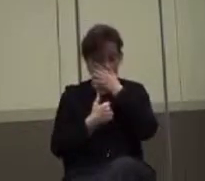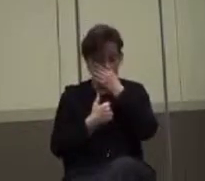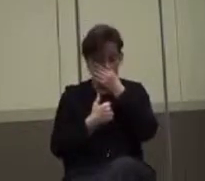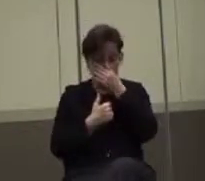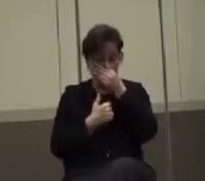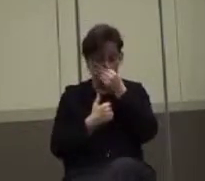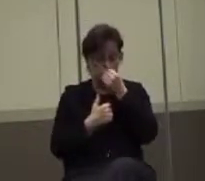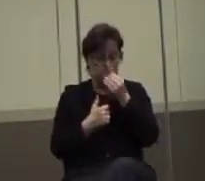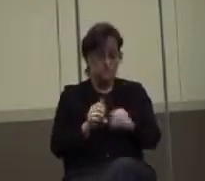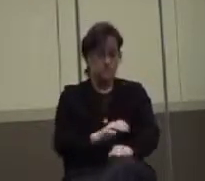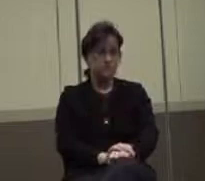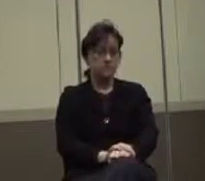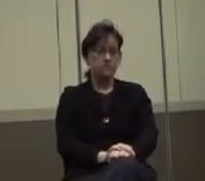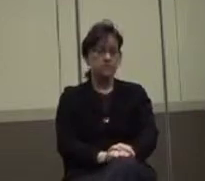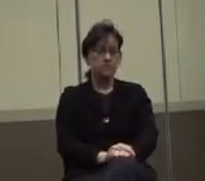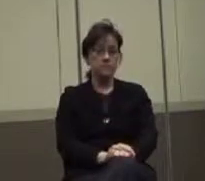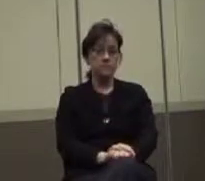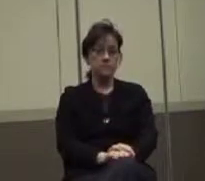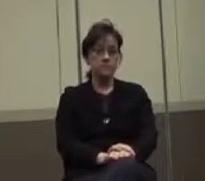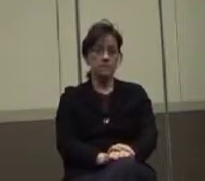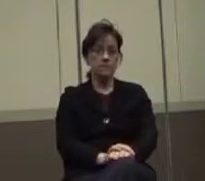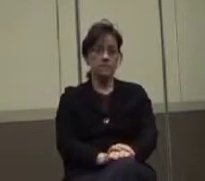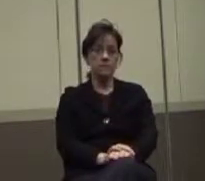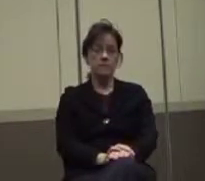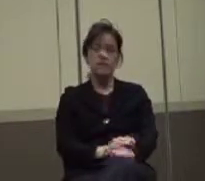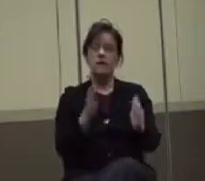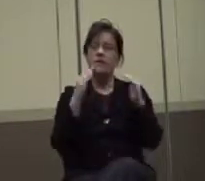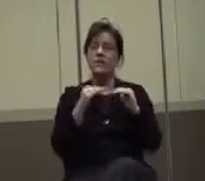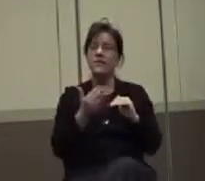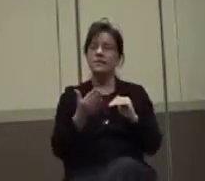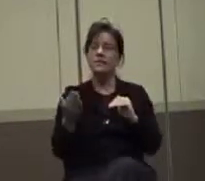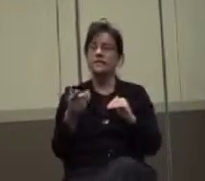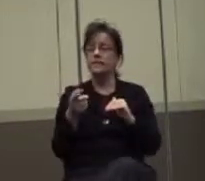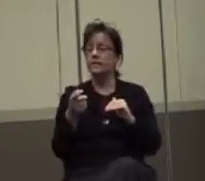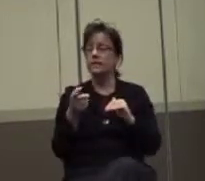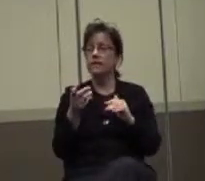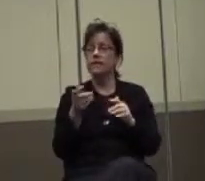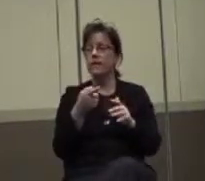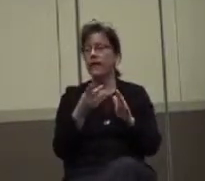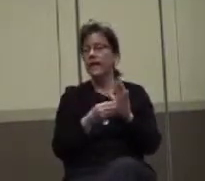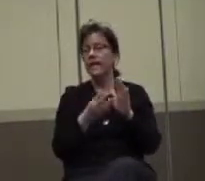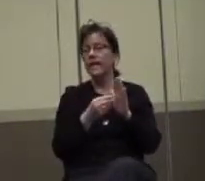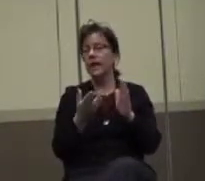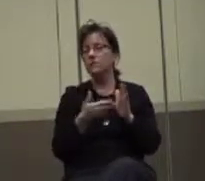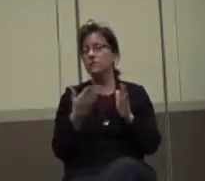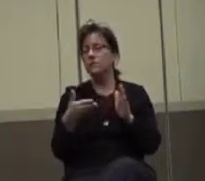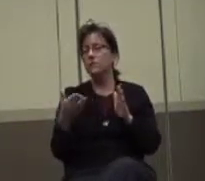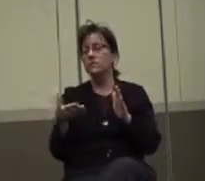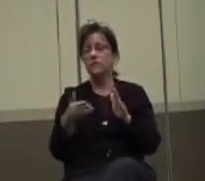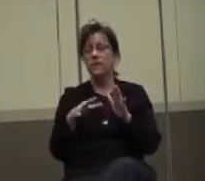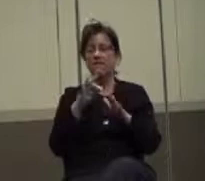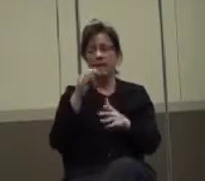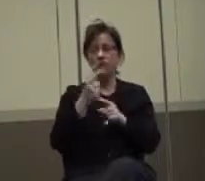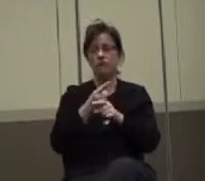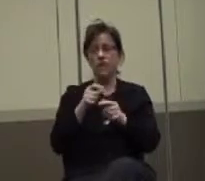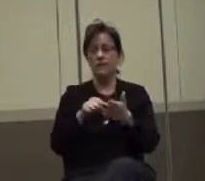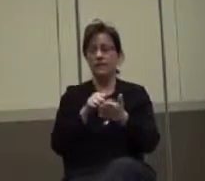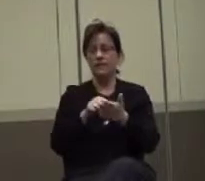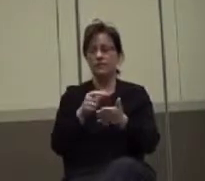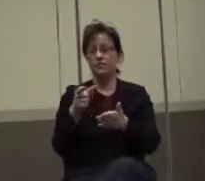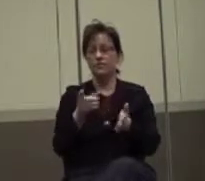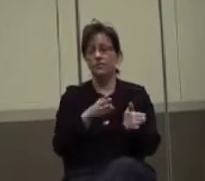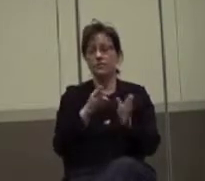The next thing you have is, if I can find it, the right pages, is a group